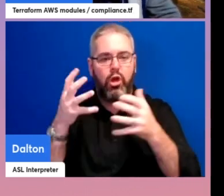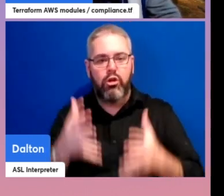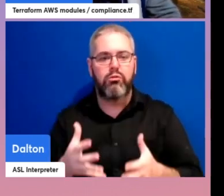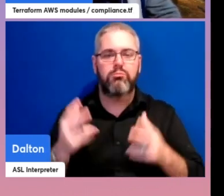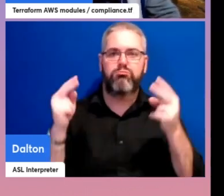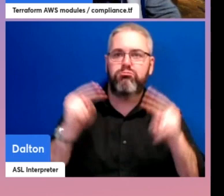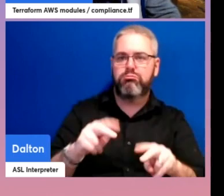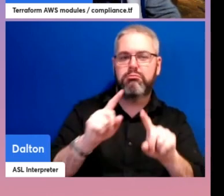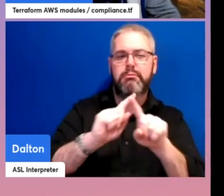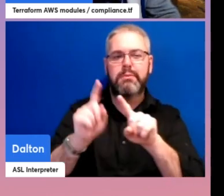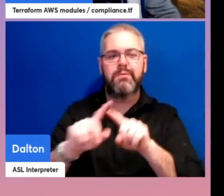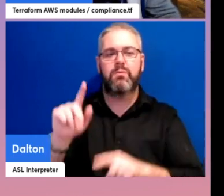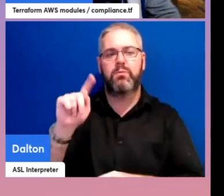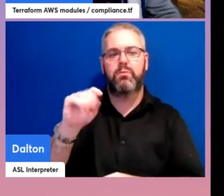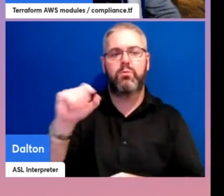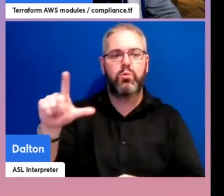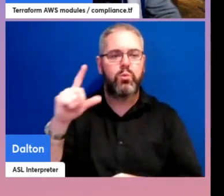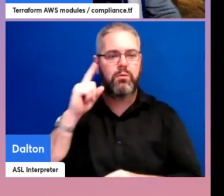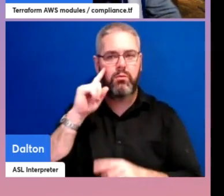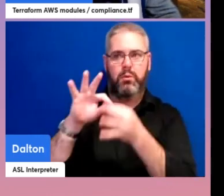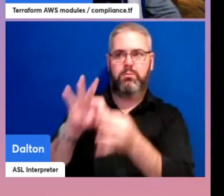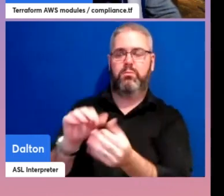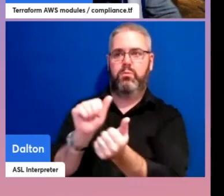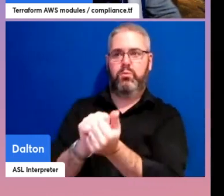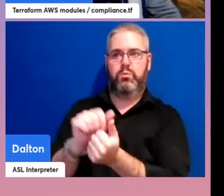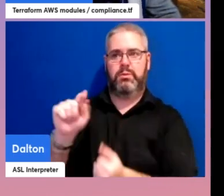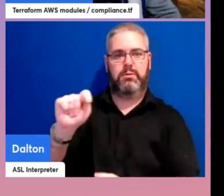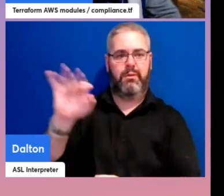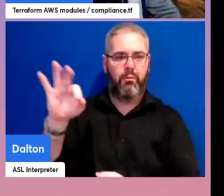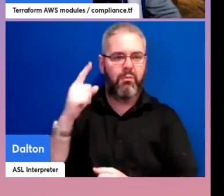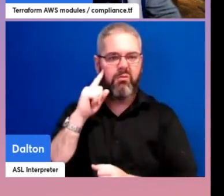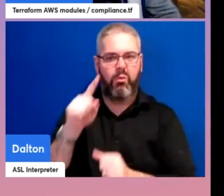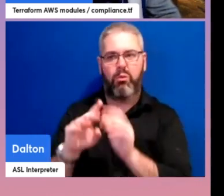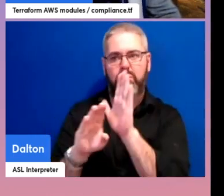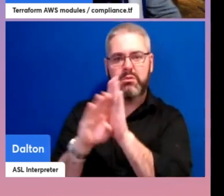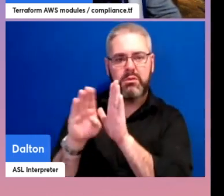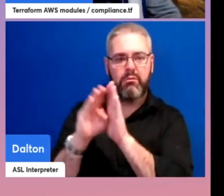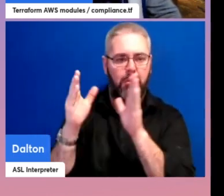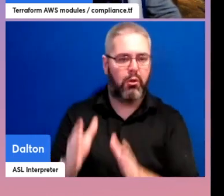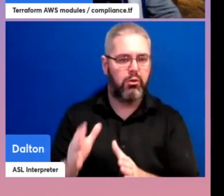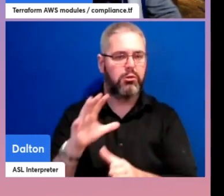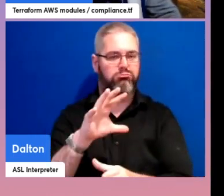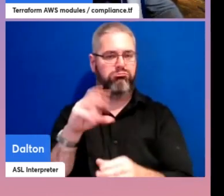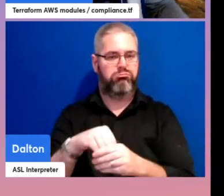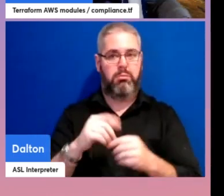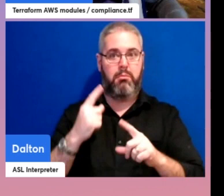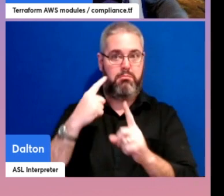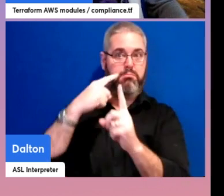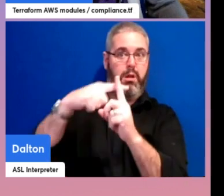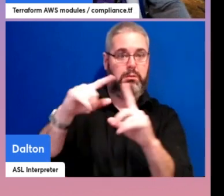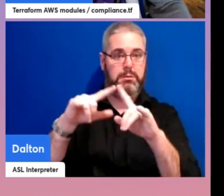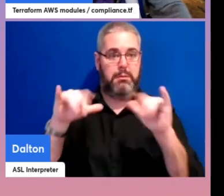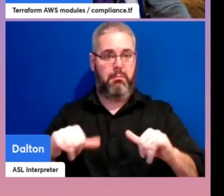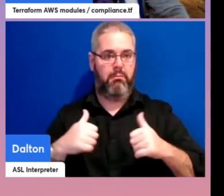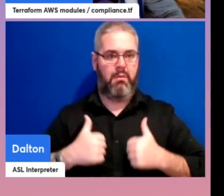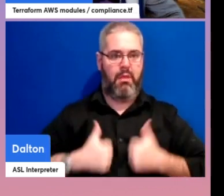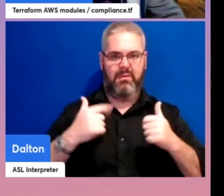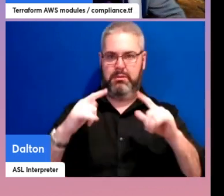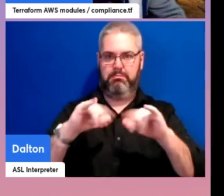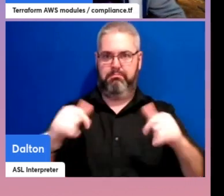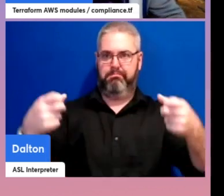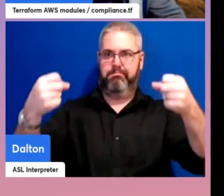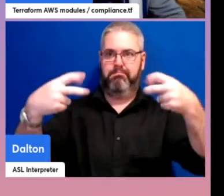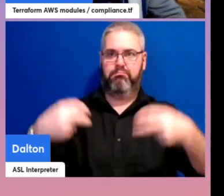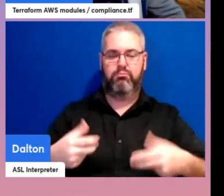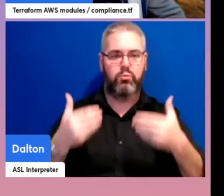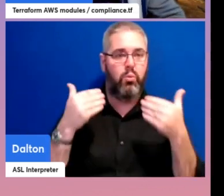tools related for Terraform developers, and I do live coding. So join me on Friday,